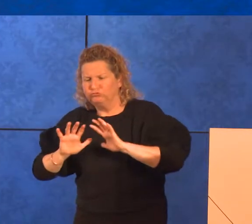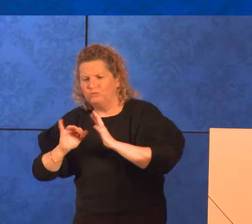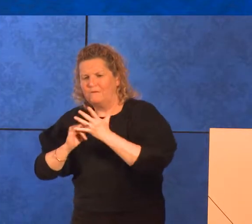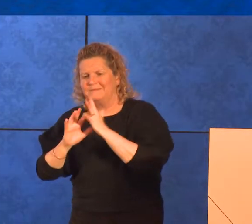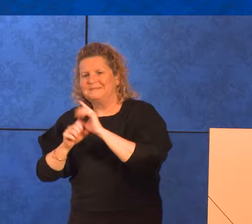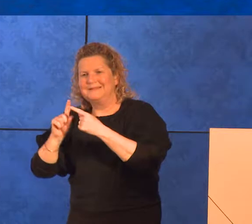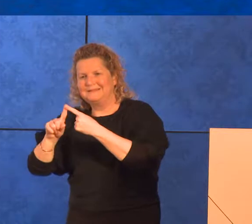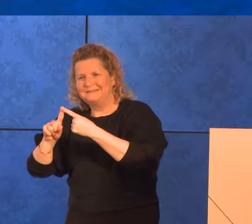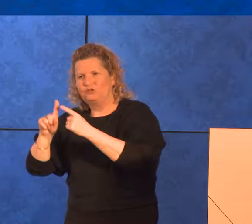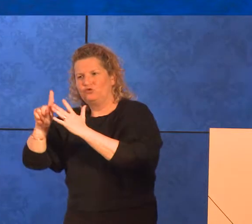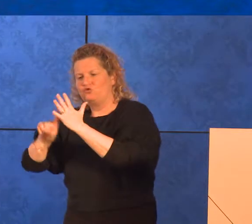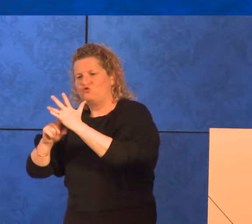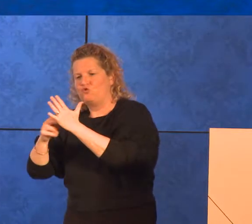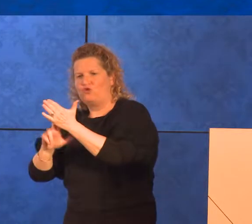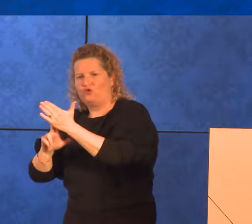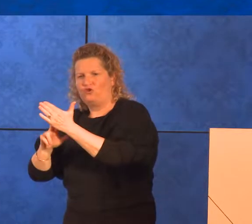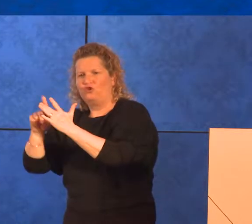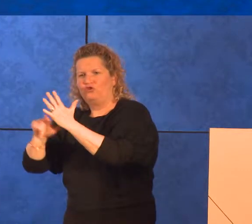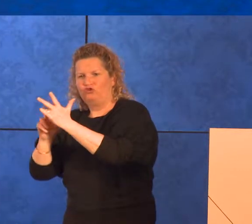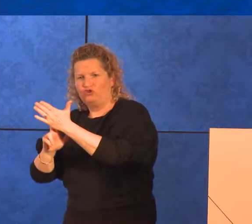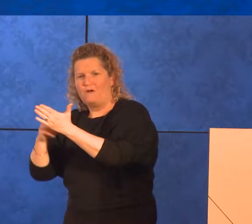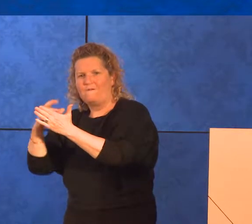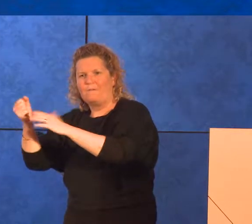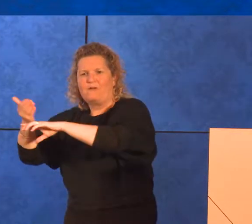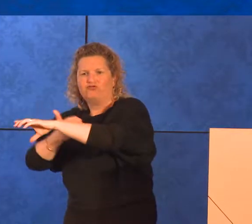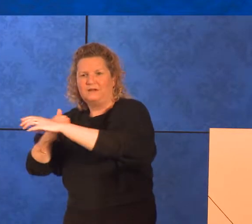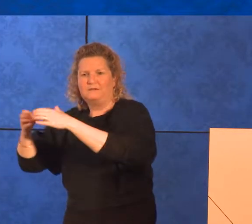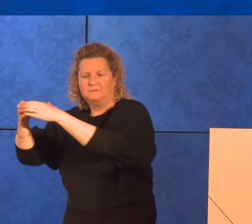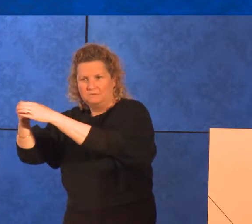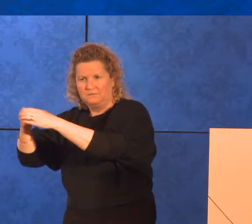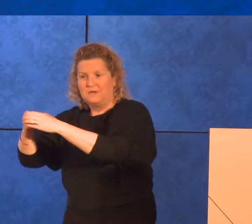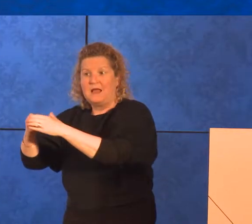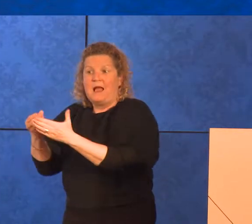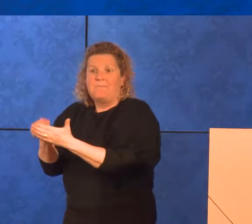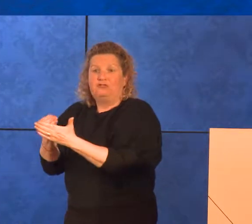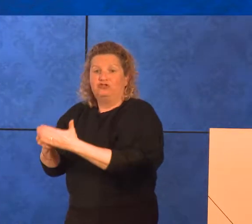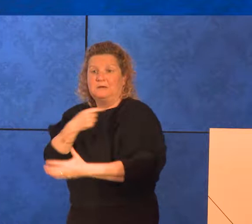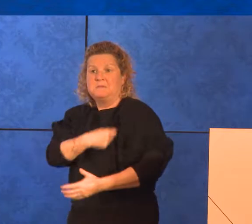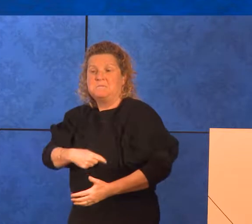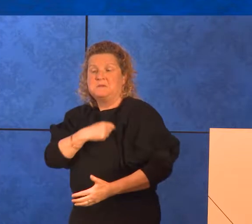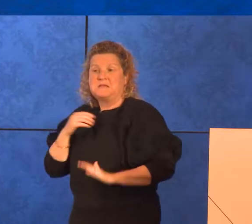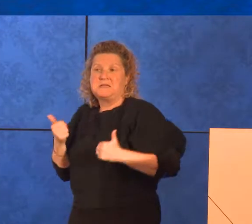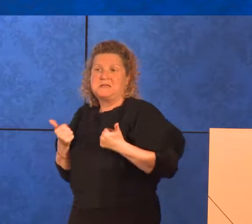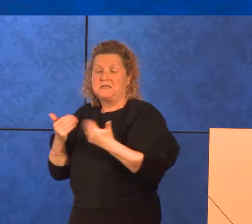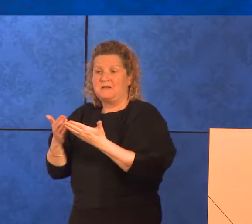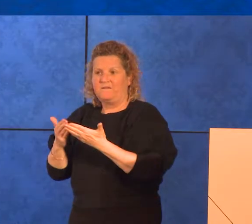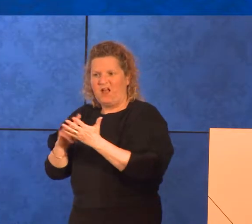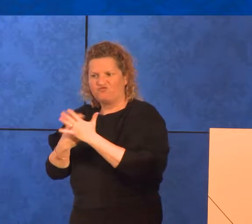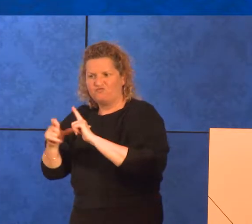Jordan Steele-John from the Australian Greens, a budget commitment to a record $500